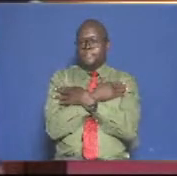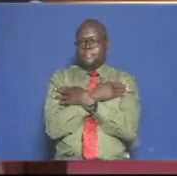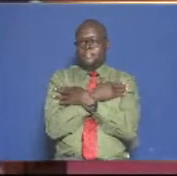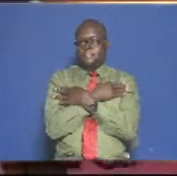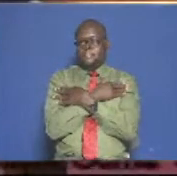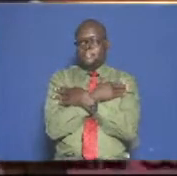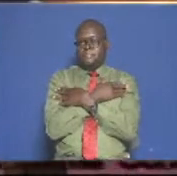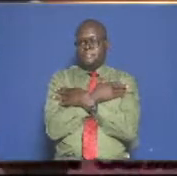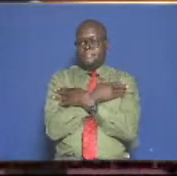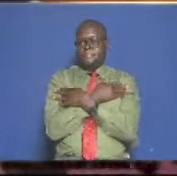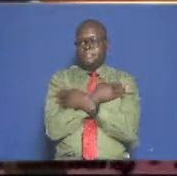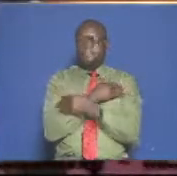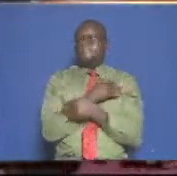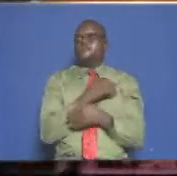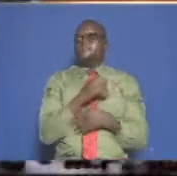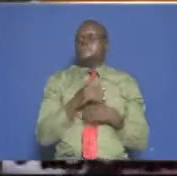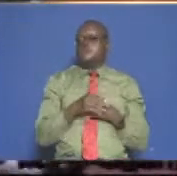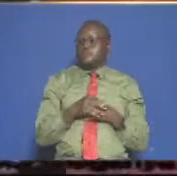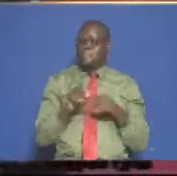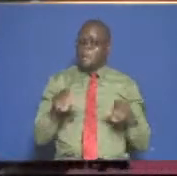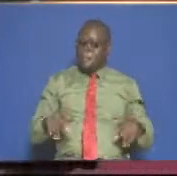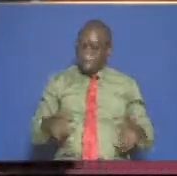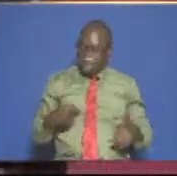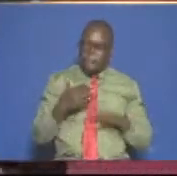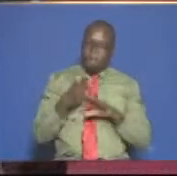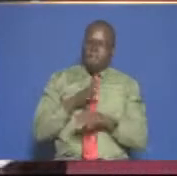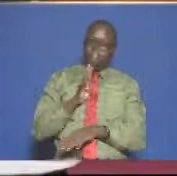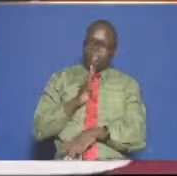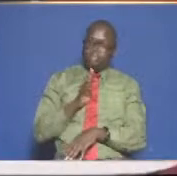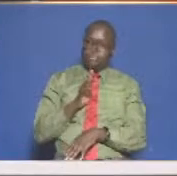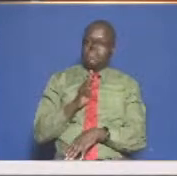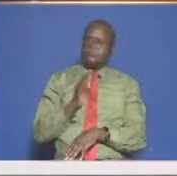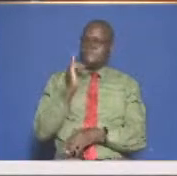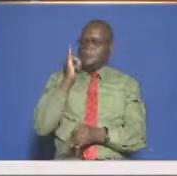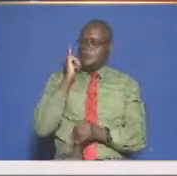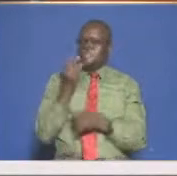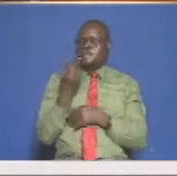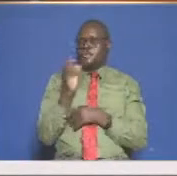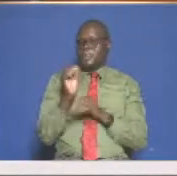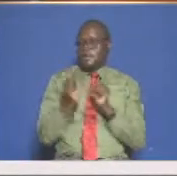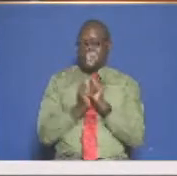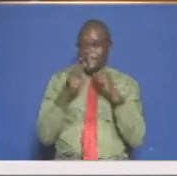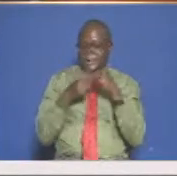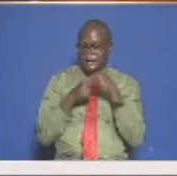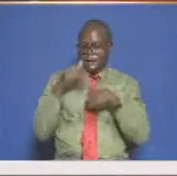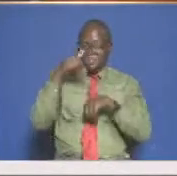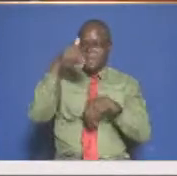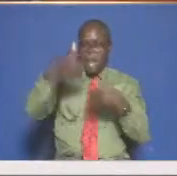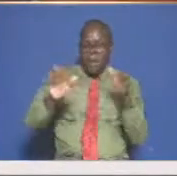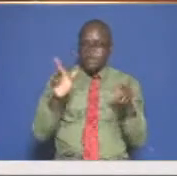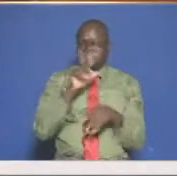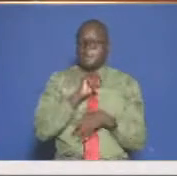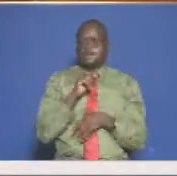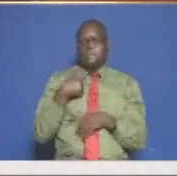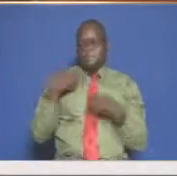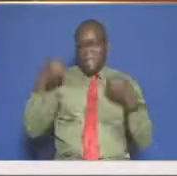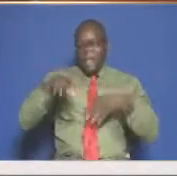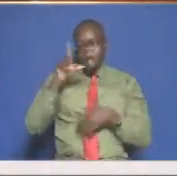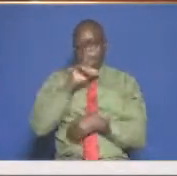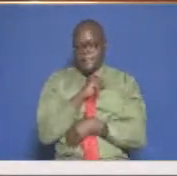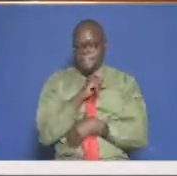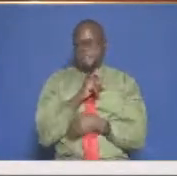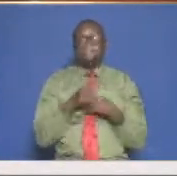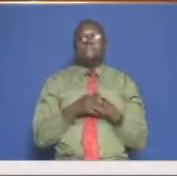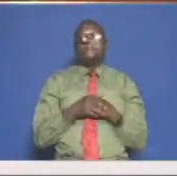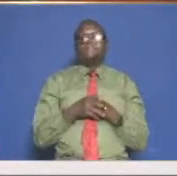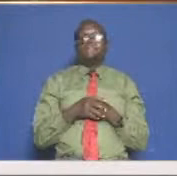To the fact and to the effect that, Mr. Speaker, and I so spoke about it, in the last elections when he lost, I'm certain, and